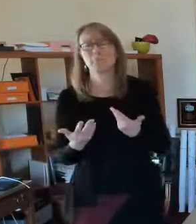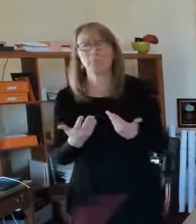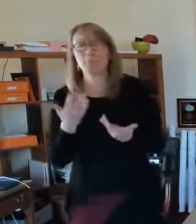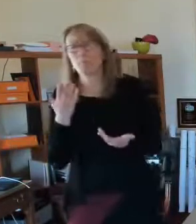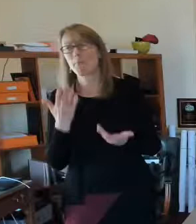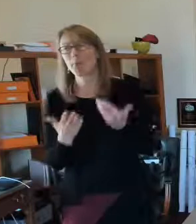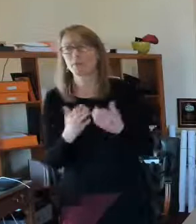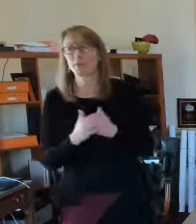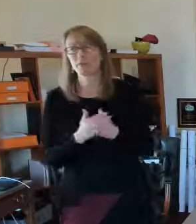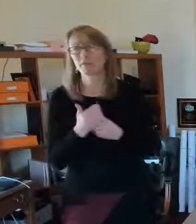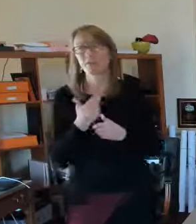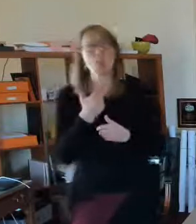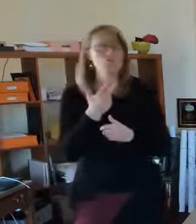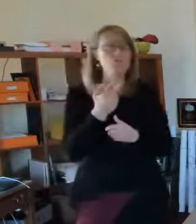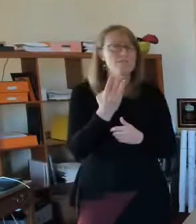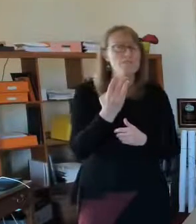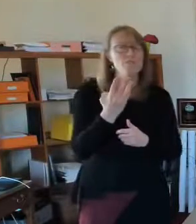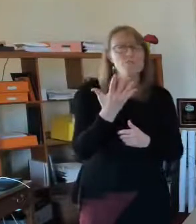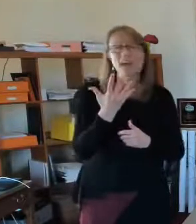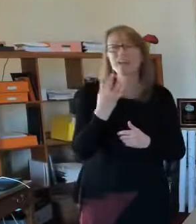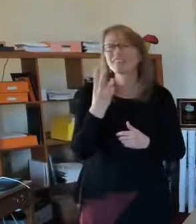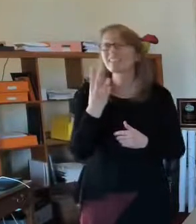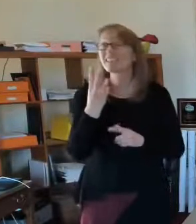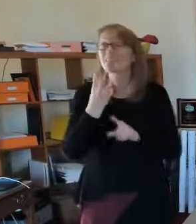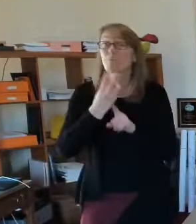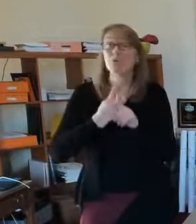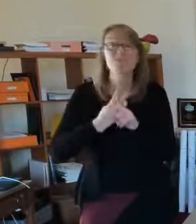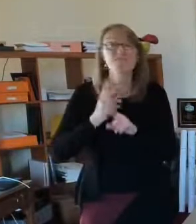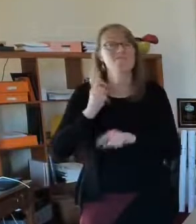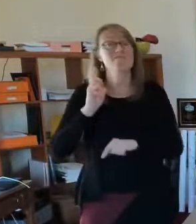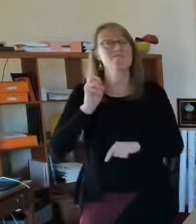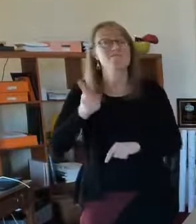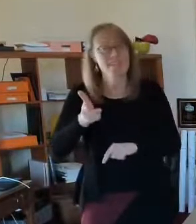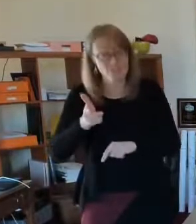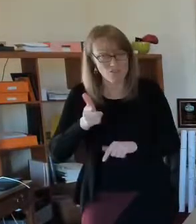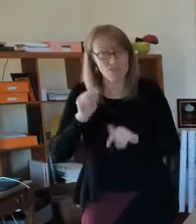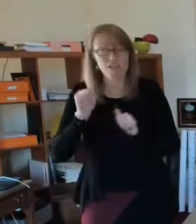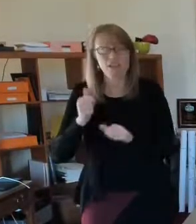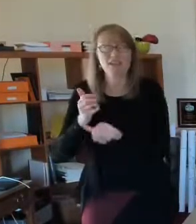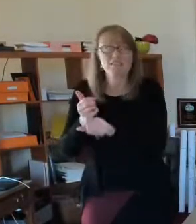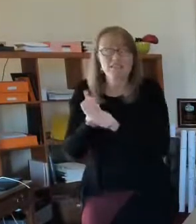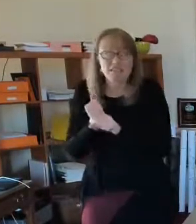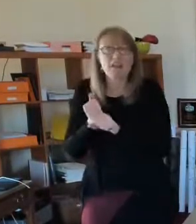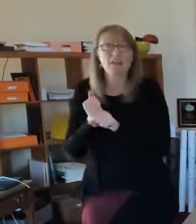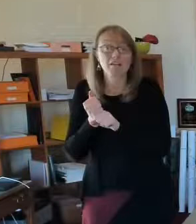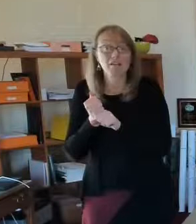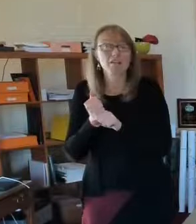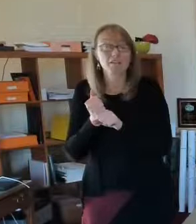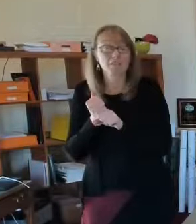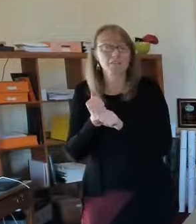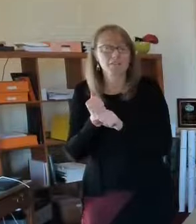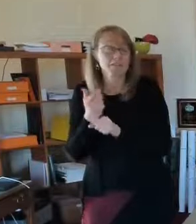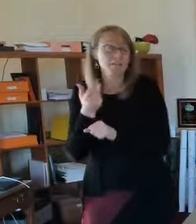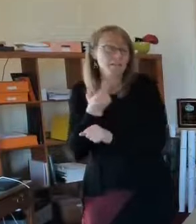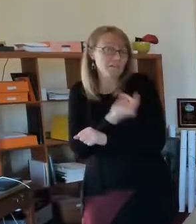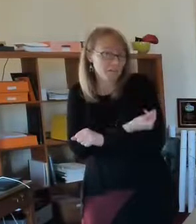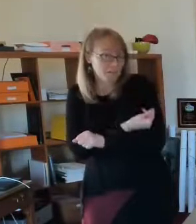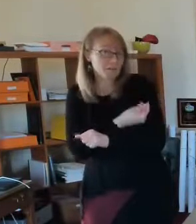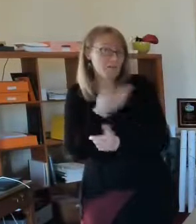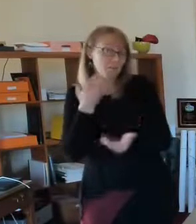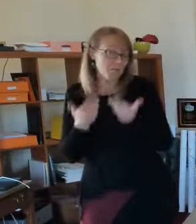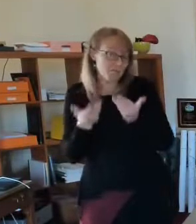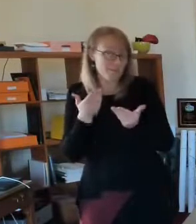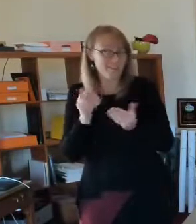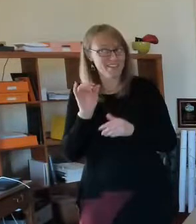at several, 3, 4, 5, 6 months away. That's why we have to continue to do these